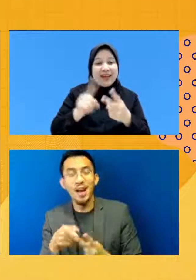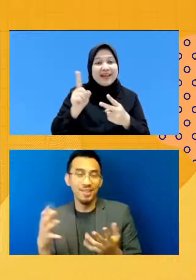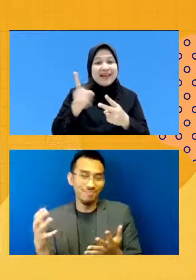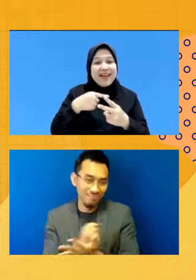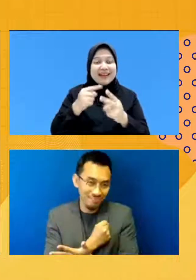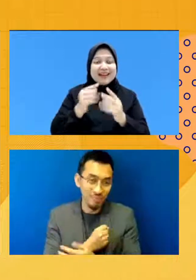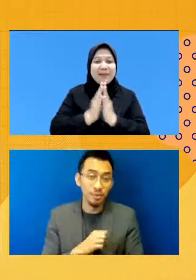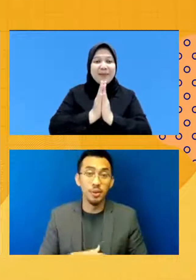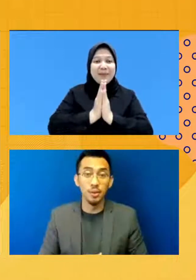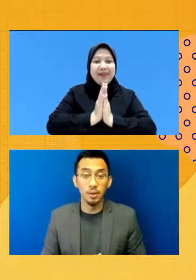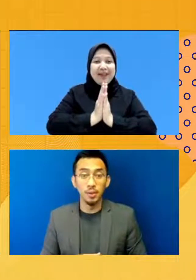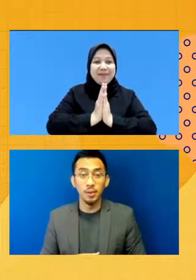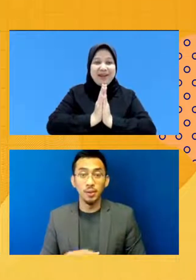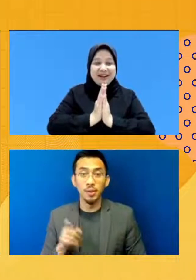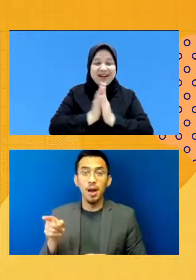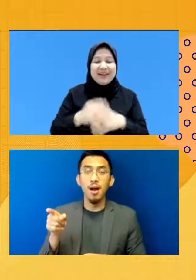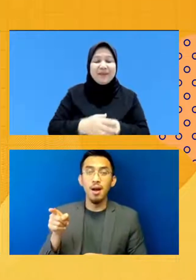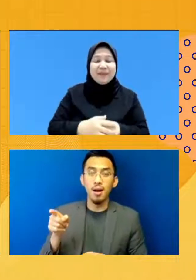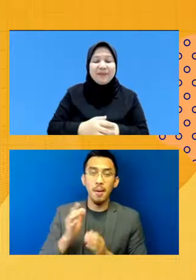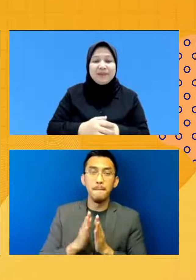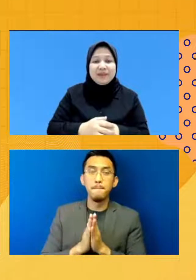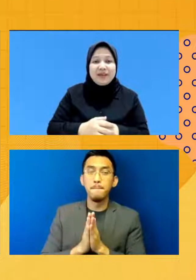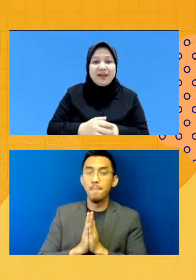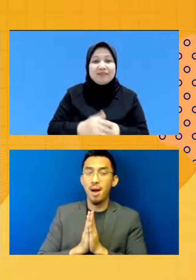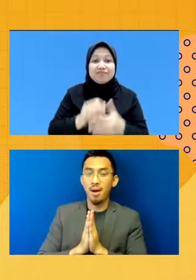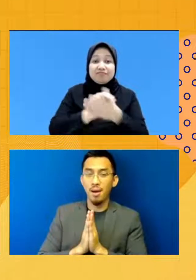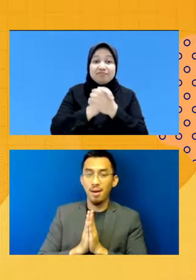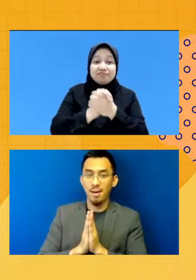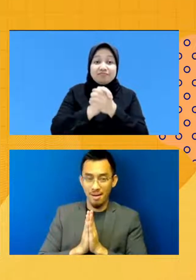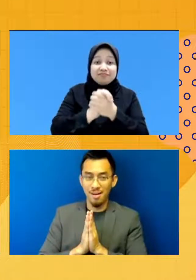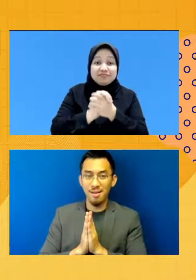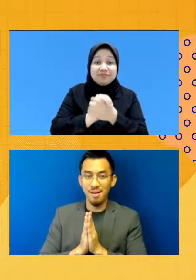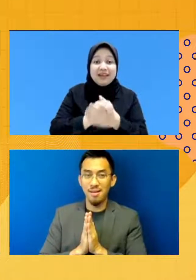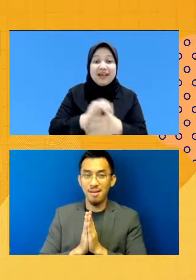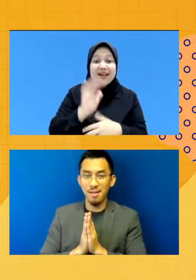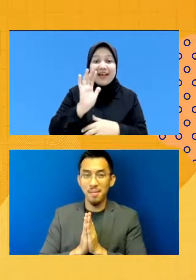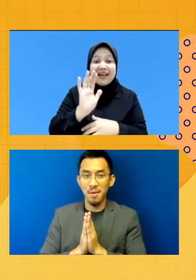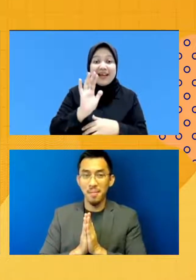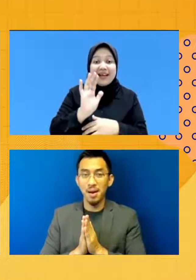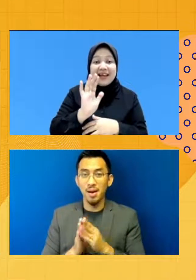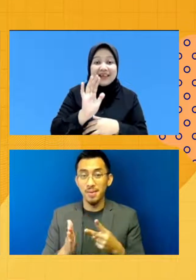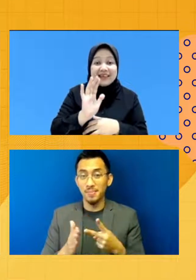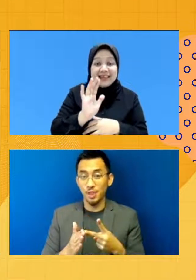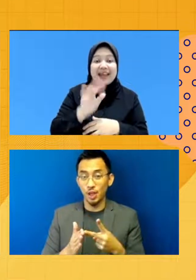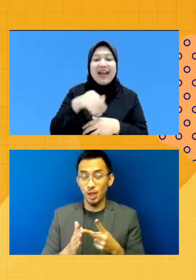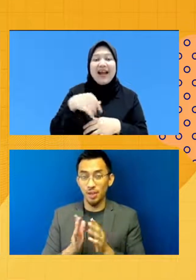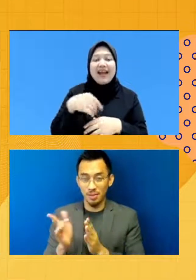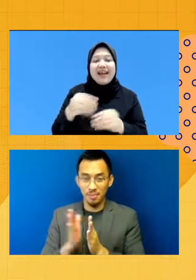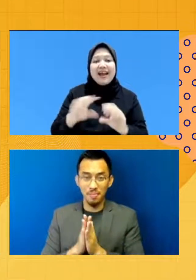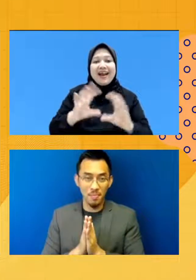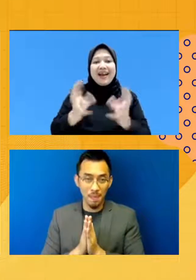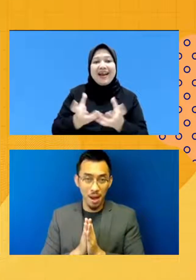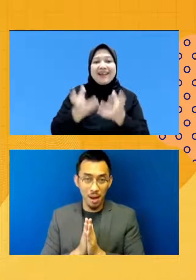congratulations. You both will get 1 year subscription to Canva Pro, one of the most popular content